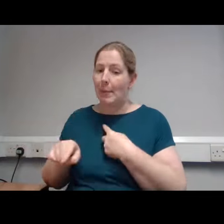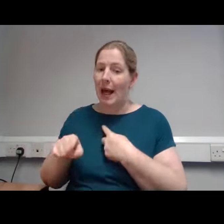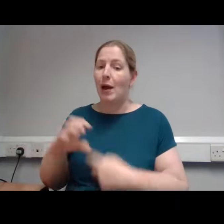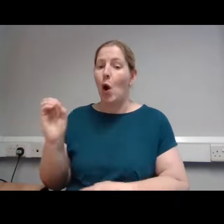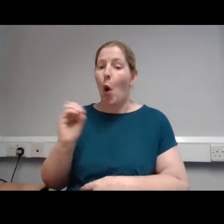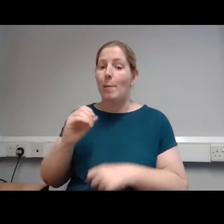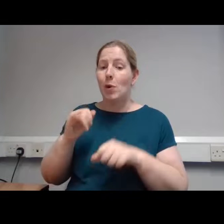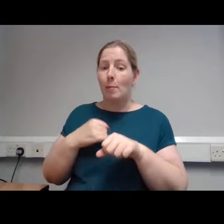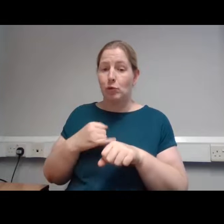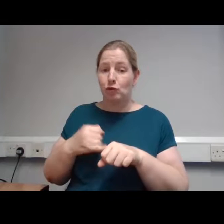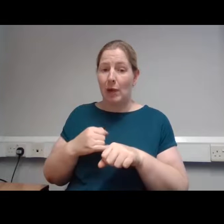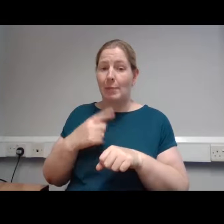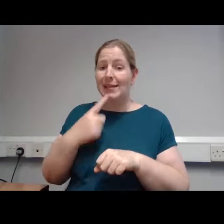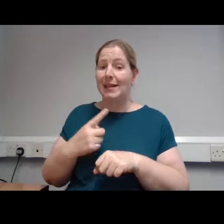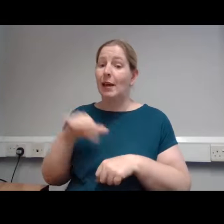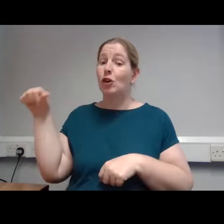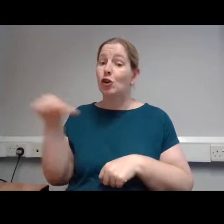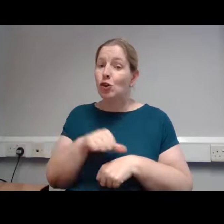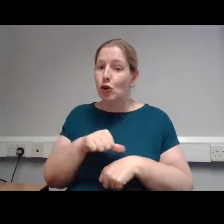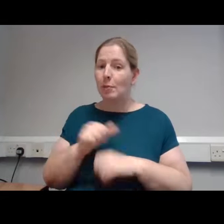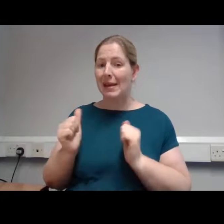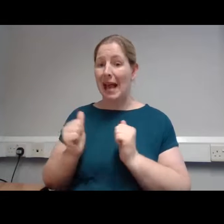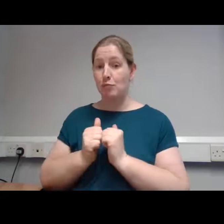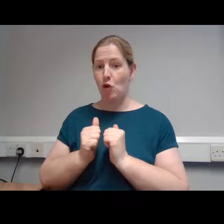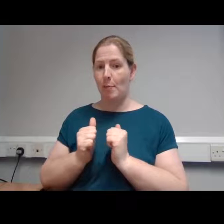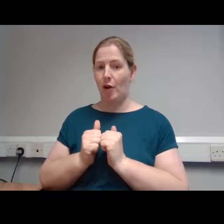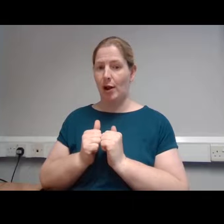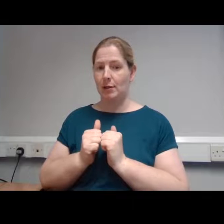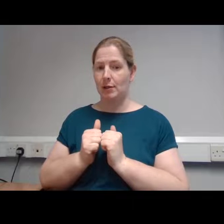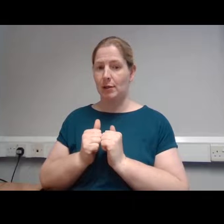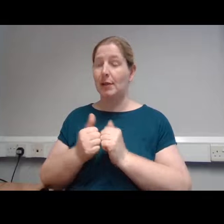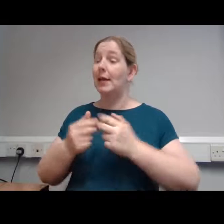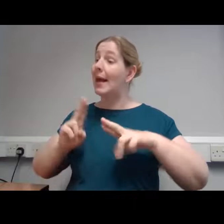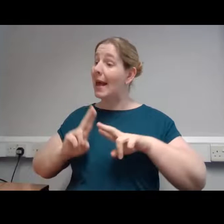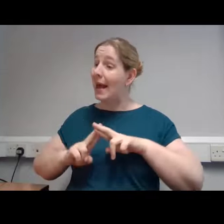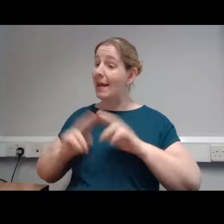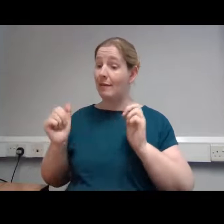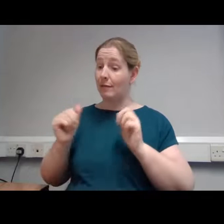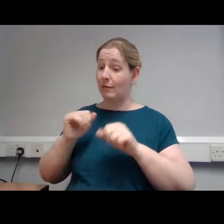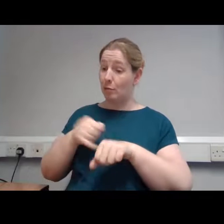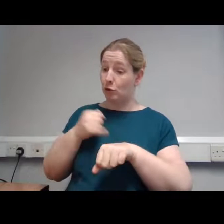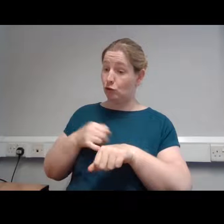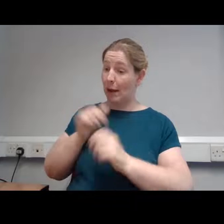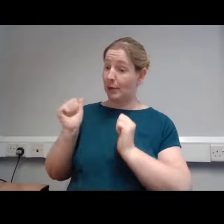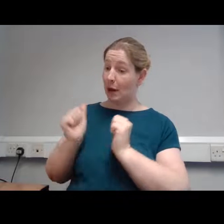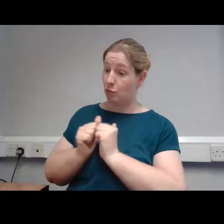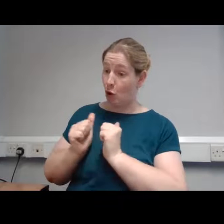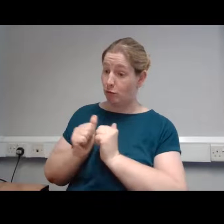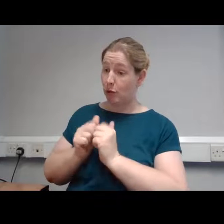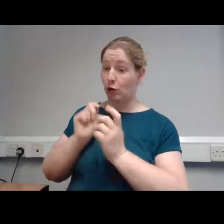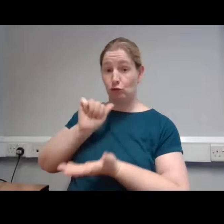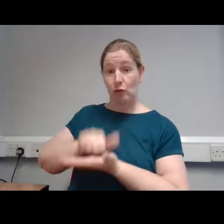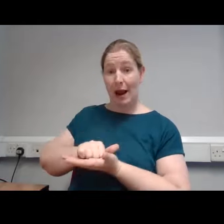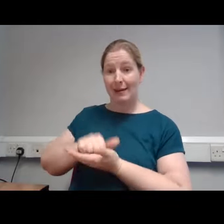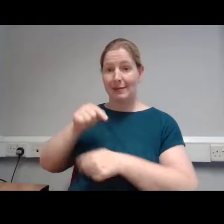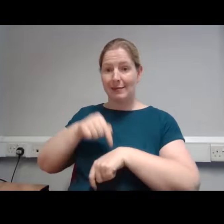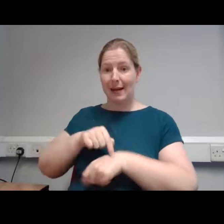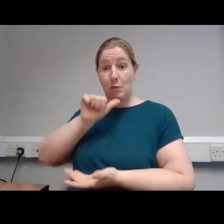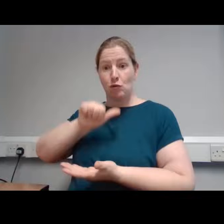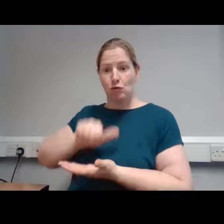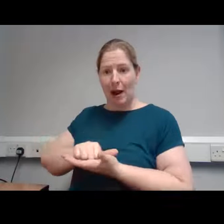emphasis is that it should be appropriate. So if the prescribing is appropriate, then we don't ever envisage